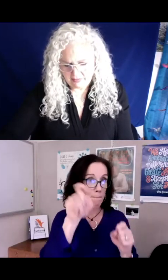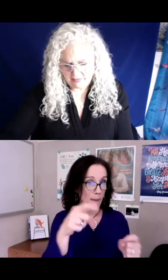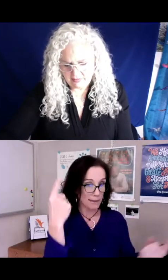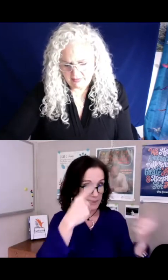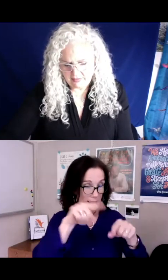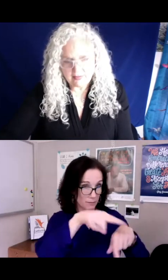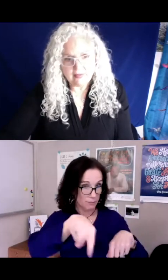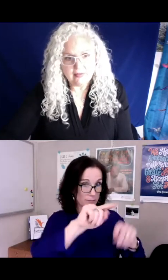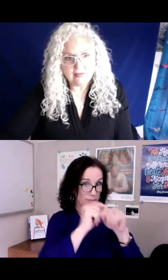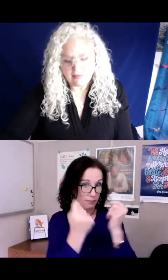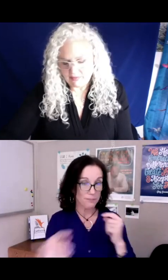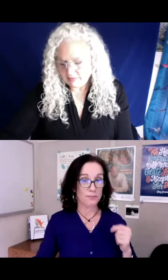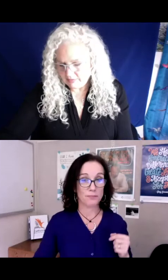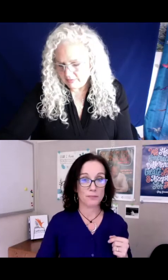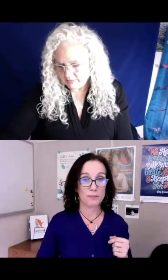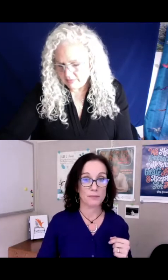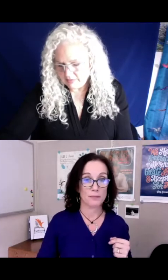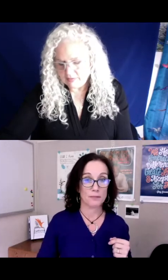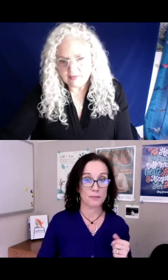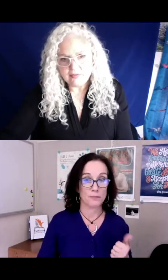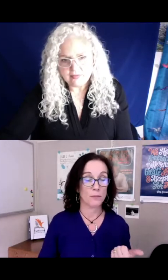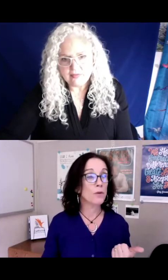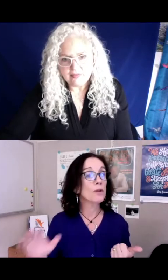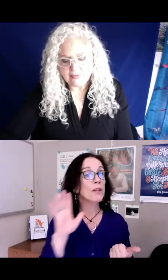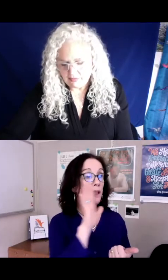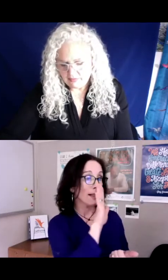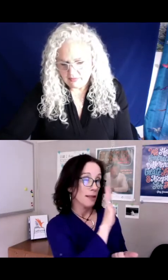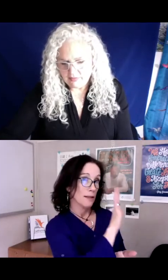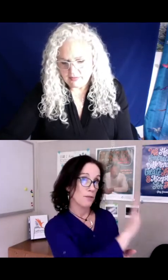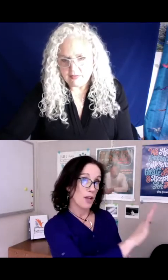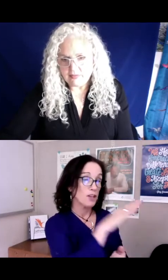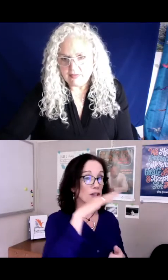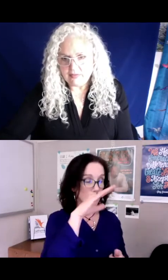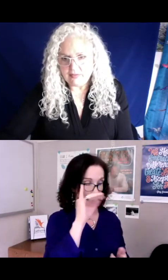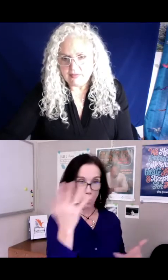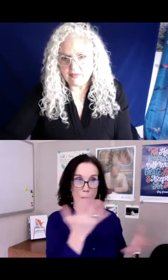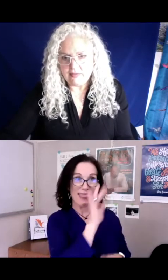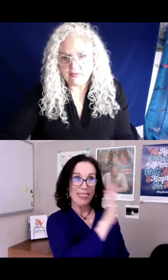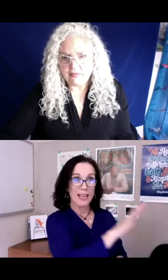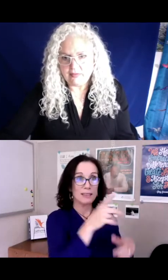It says the IEP must consider, the team must consider